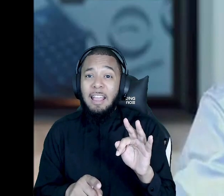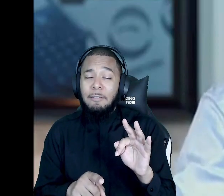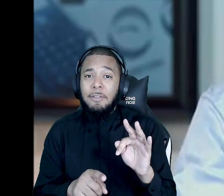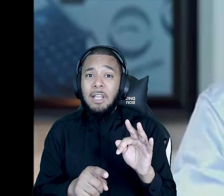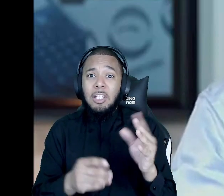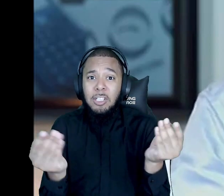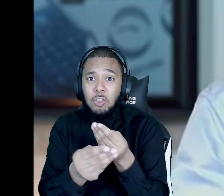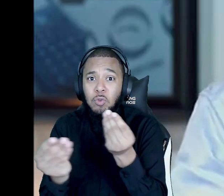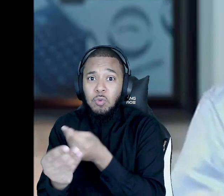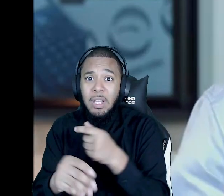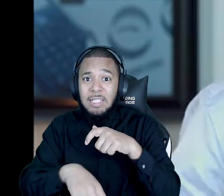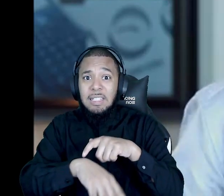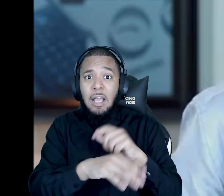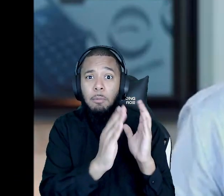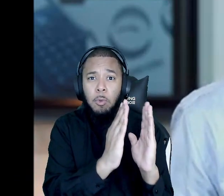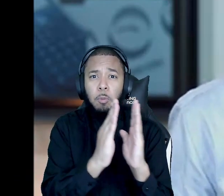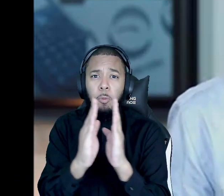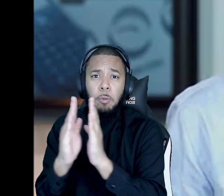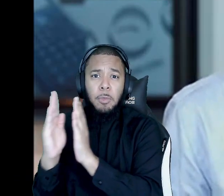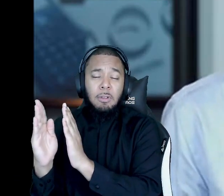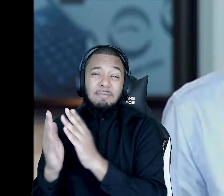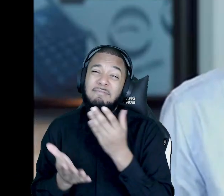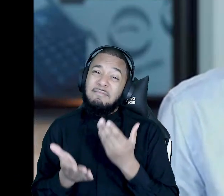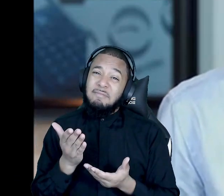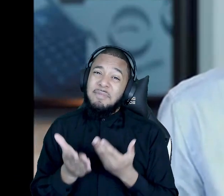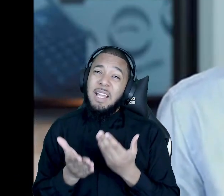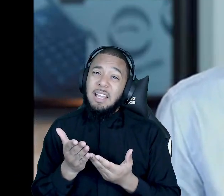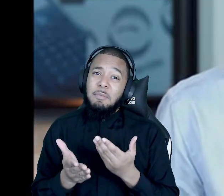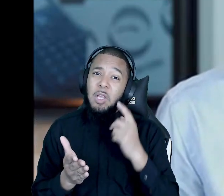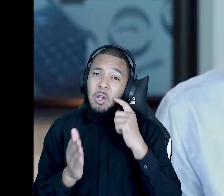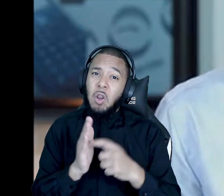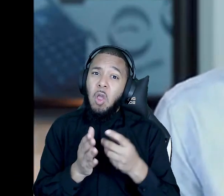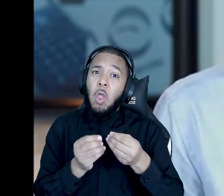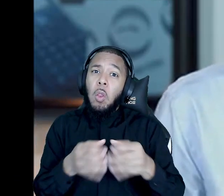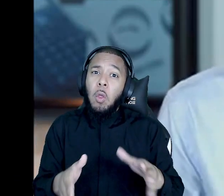increments of time, you could find yourself losing money rather than